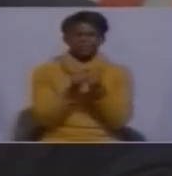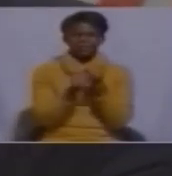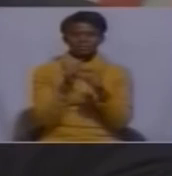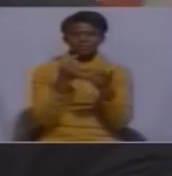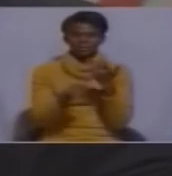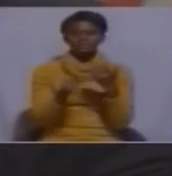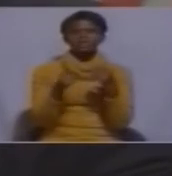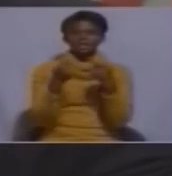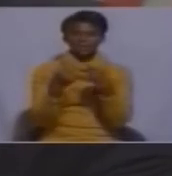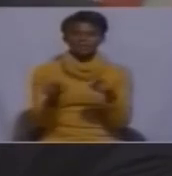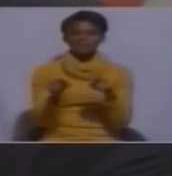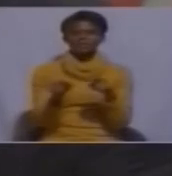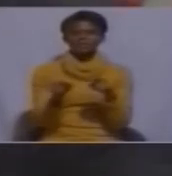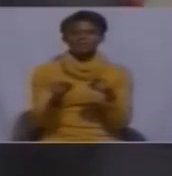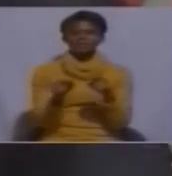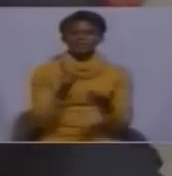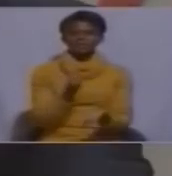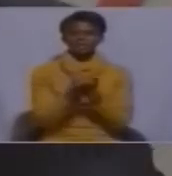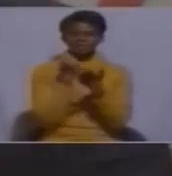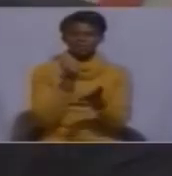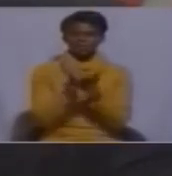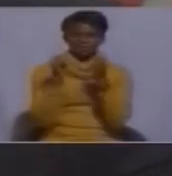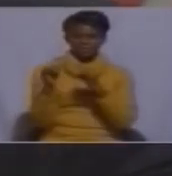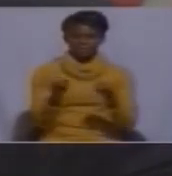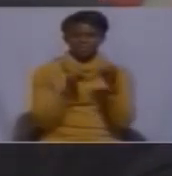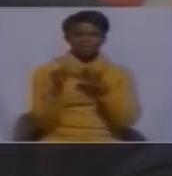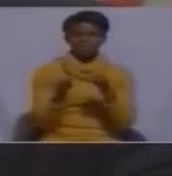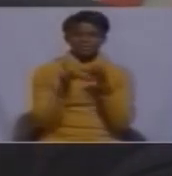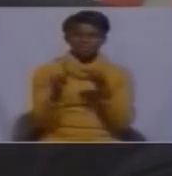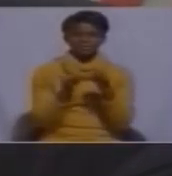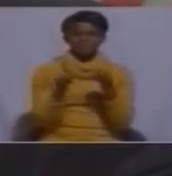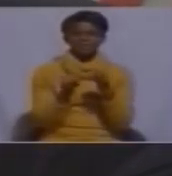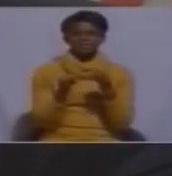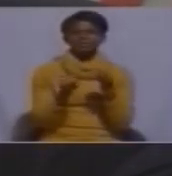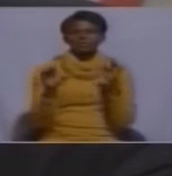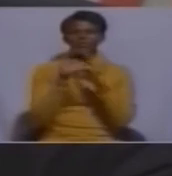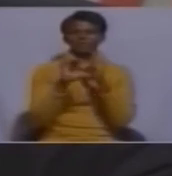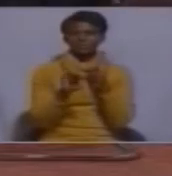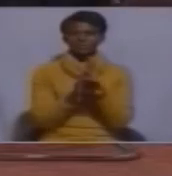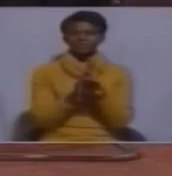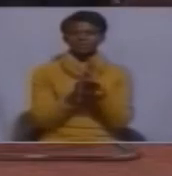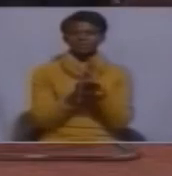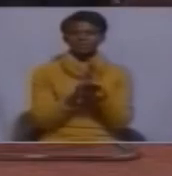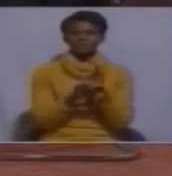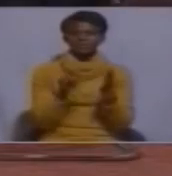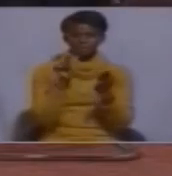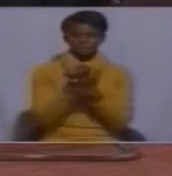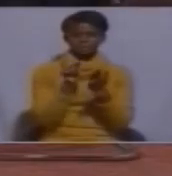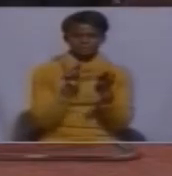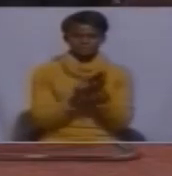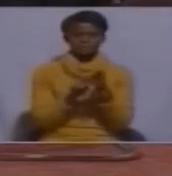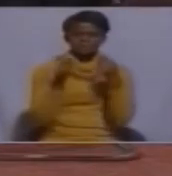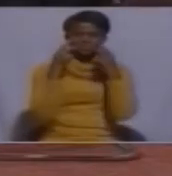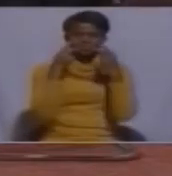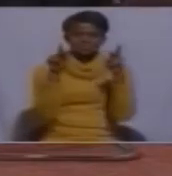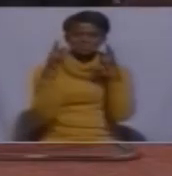should happen to facilitate the implementation of this actual amended constitution. So probably that act, that hasn't been publicized